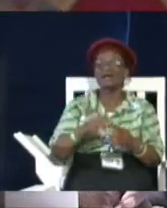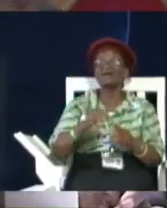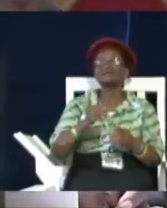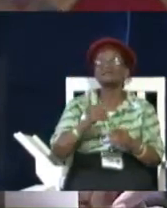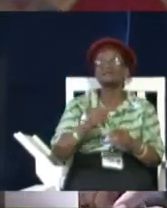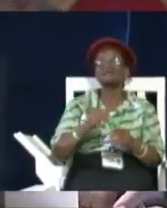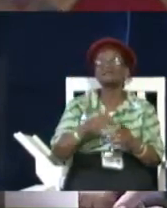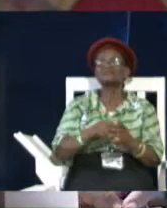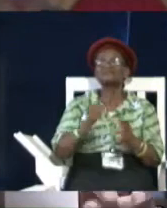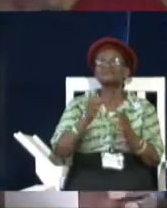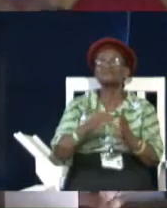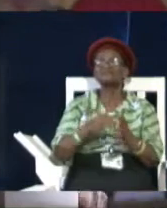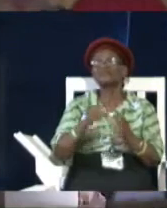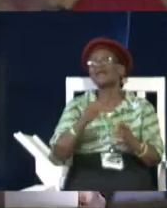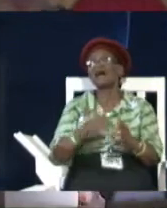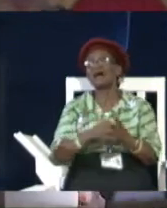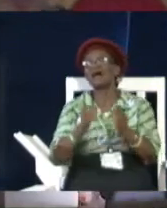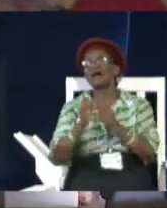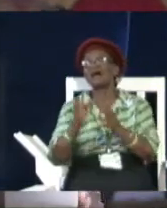They couldn't find the money.